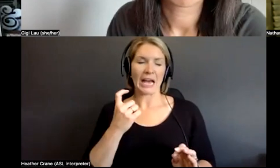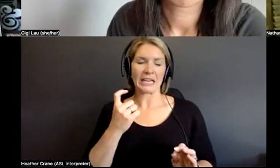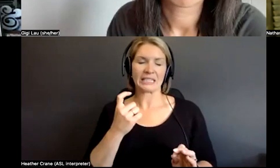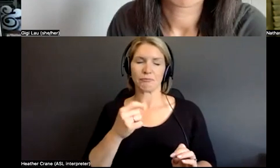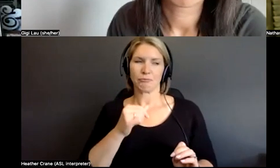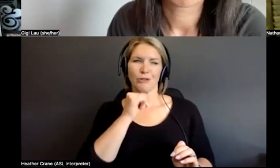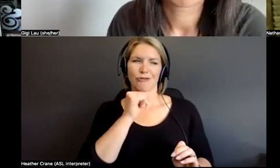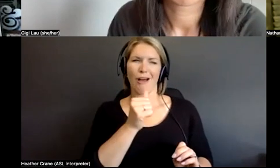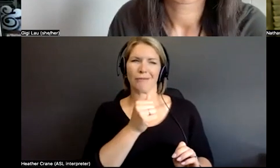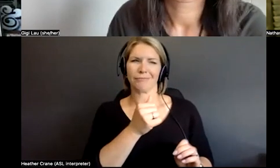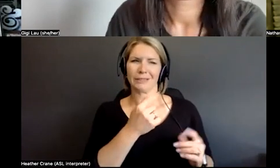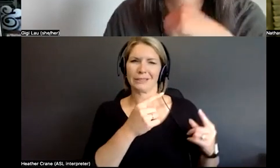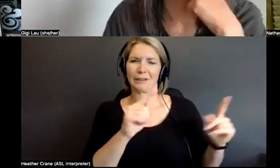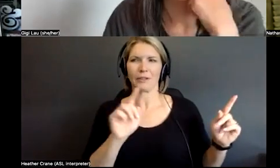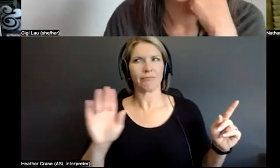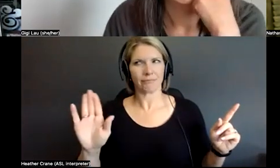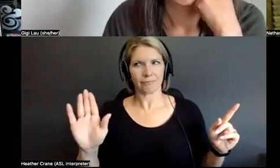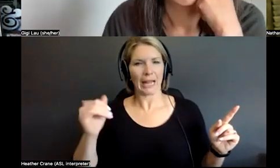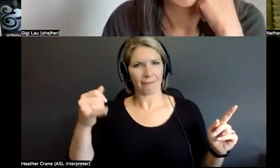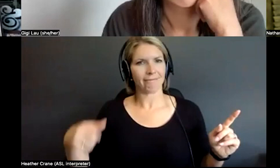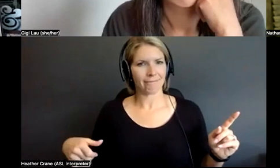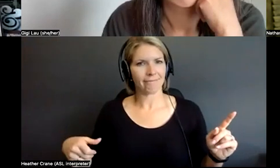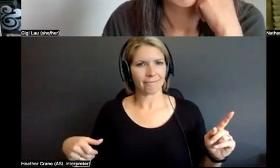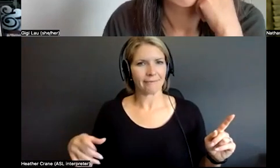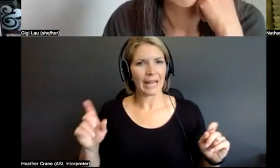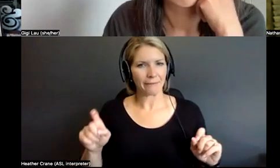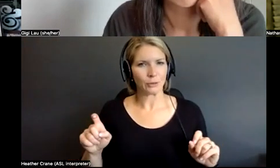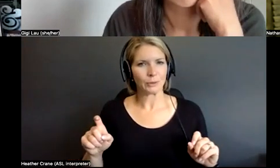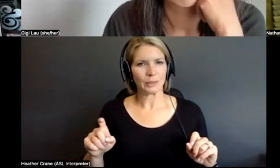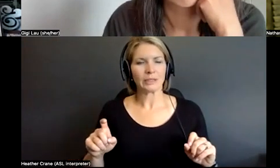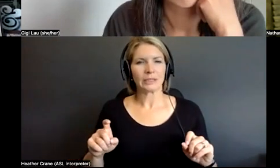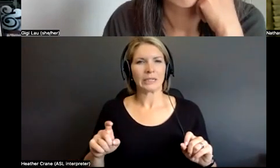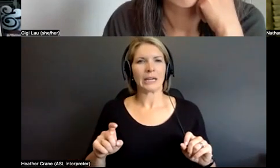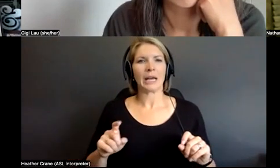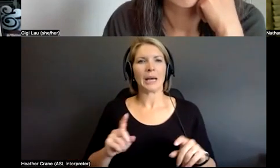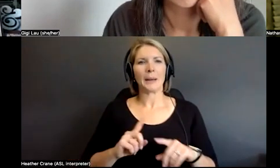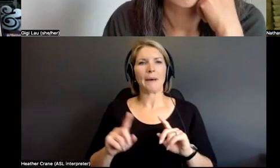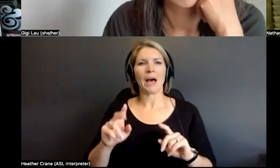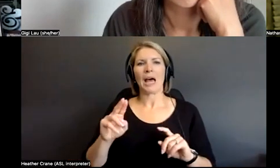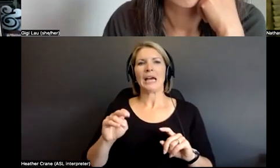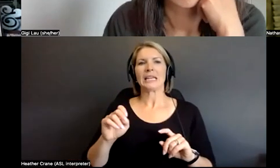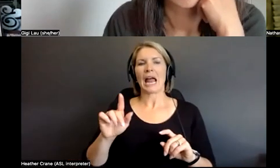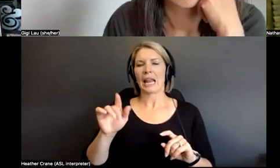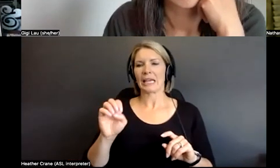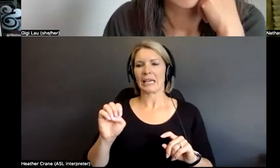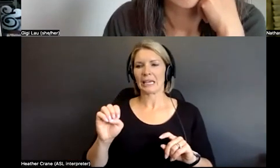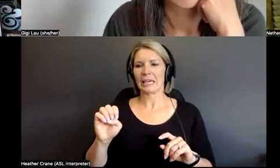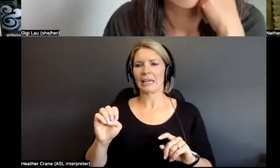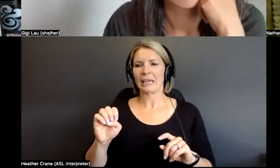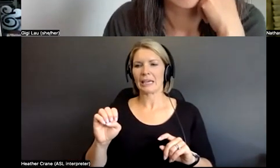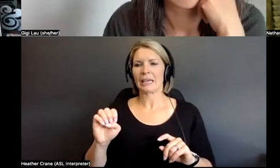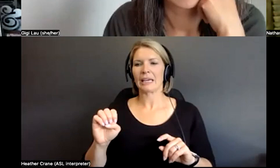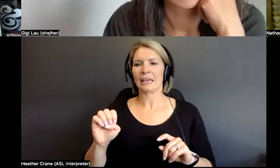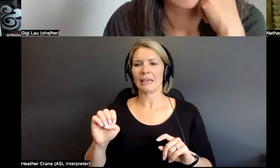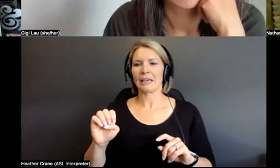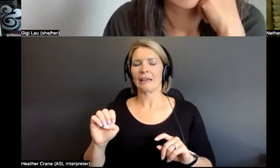it's, as Natalie said, it's an important kind of conversation, and, you know, really knowing why they wrote